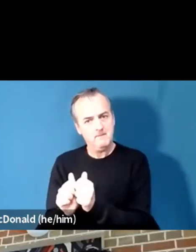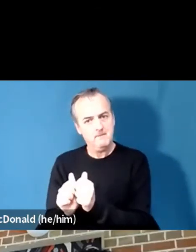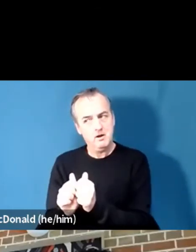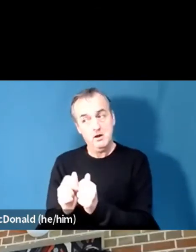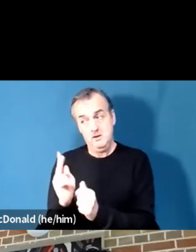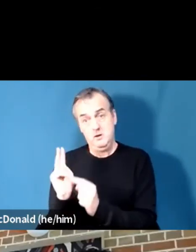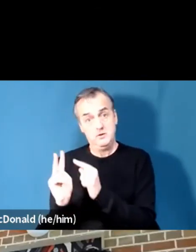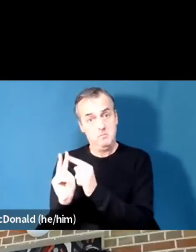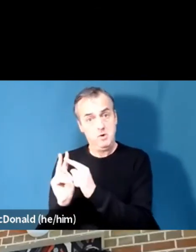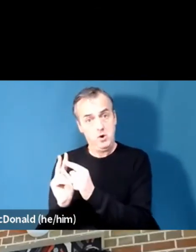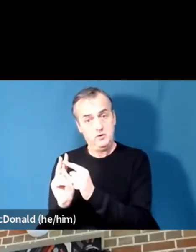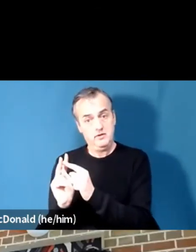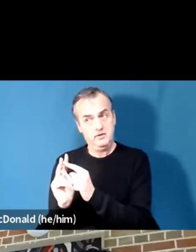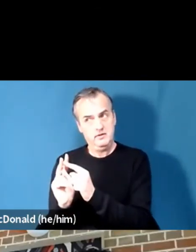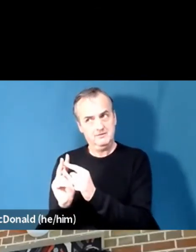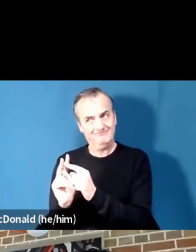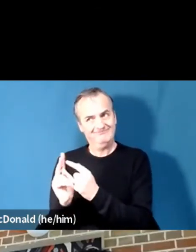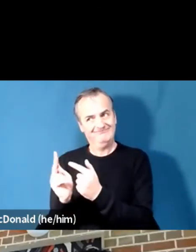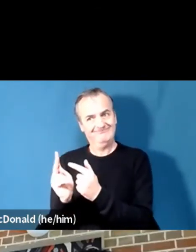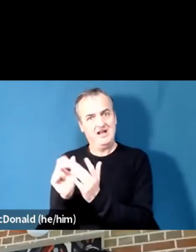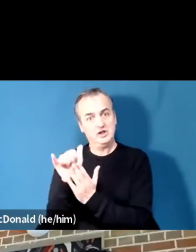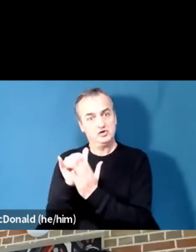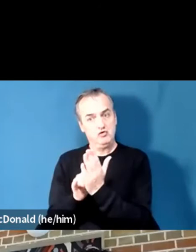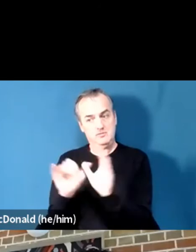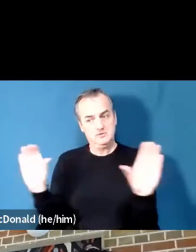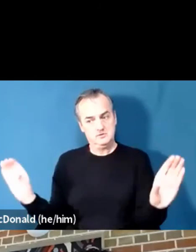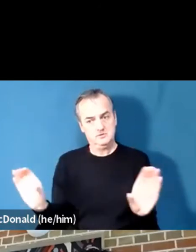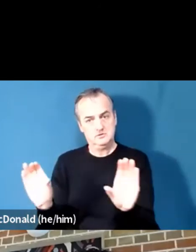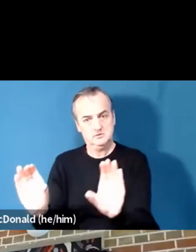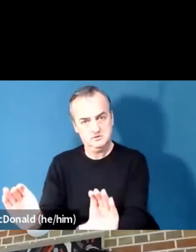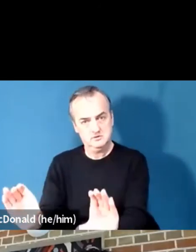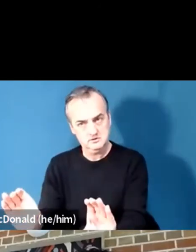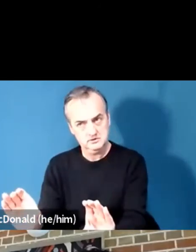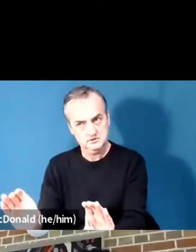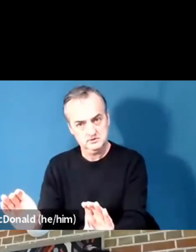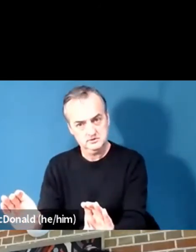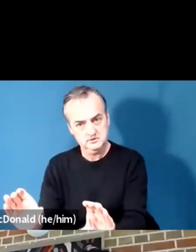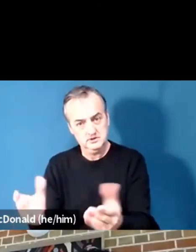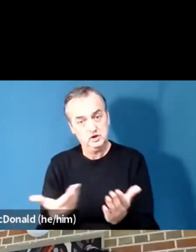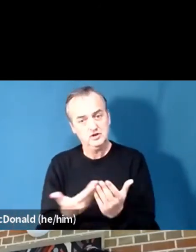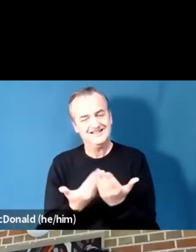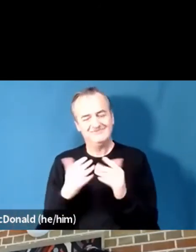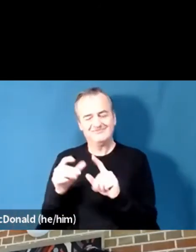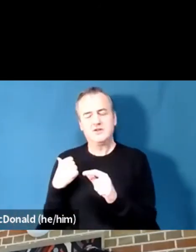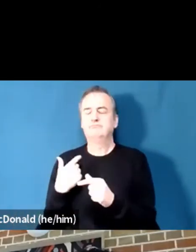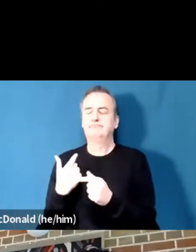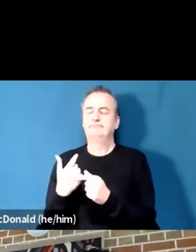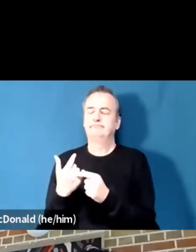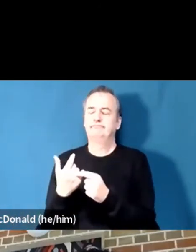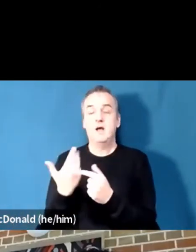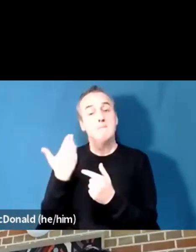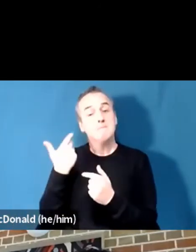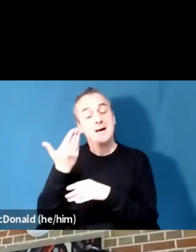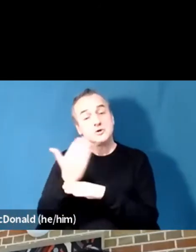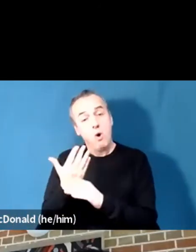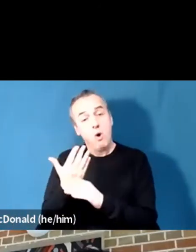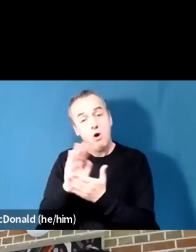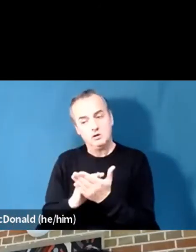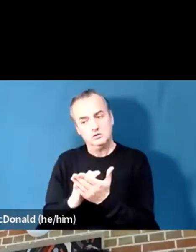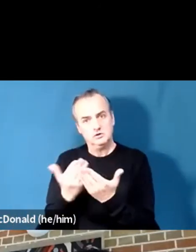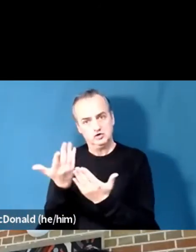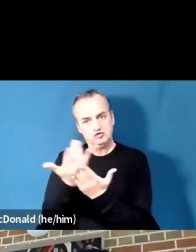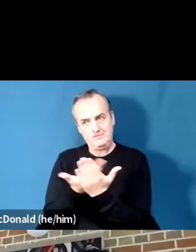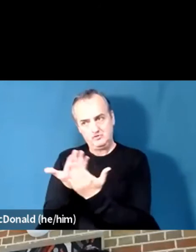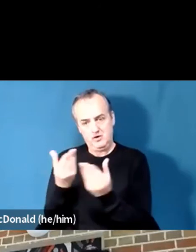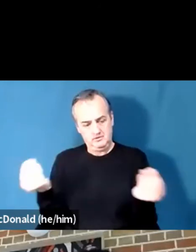submit that co-written piece as an example of their writing. We would advise against that, because actually it's very difficult